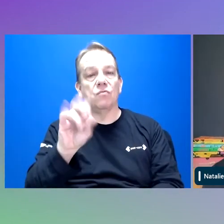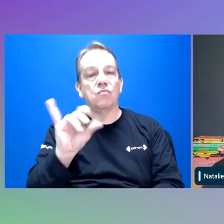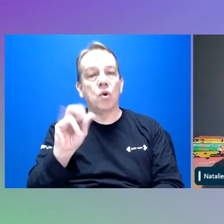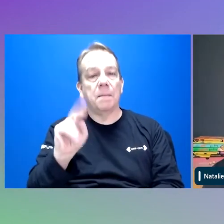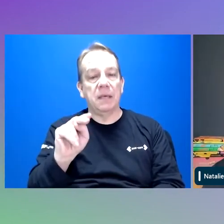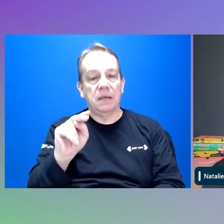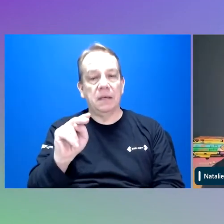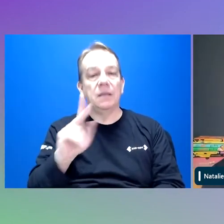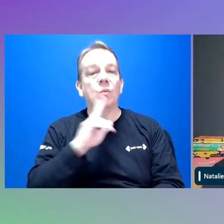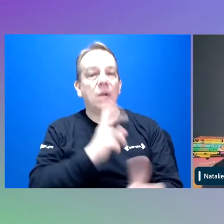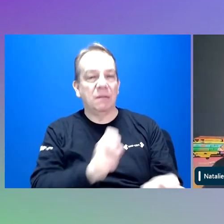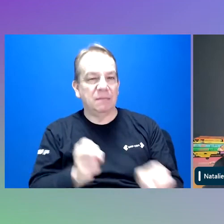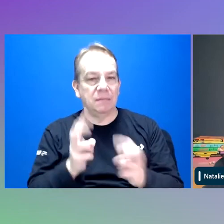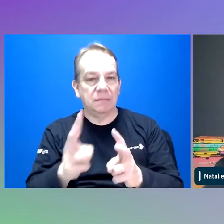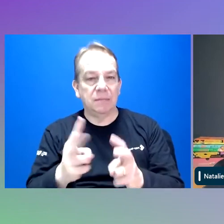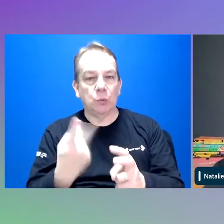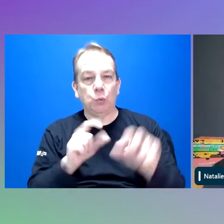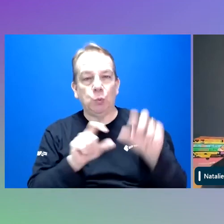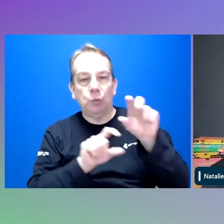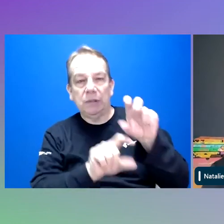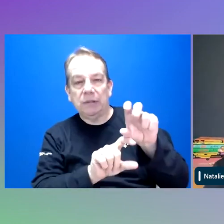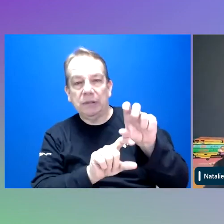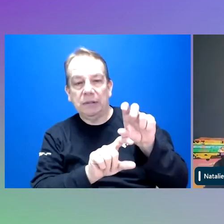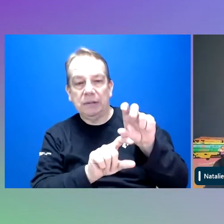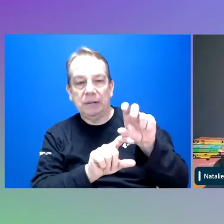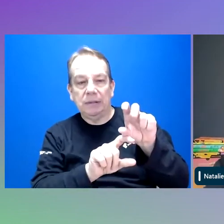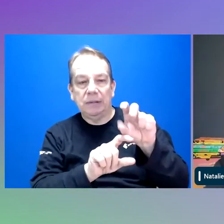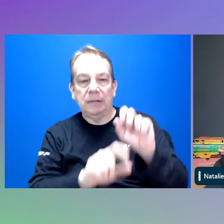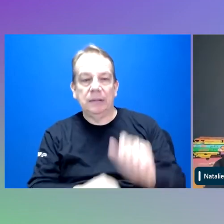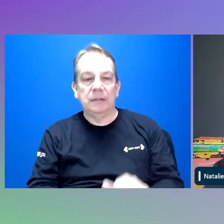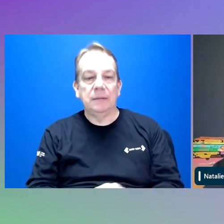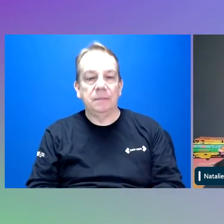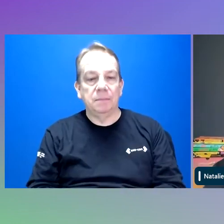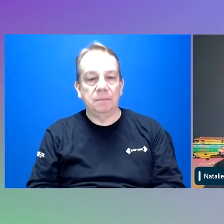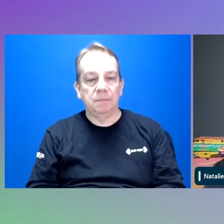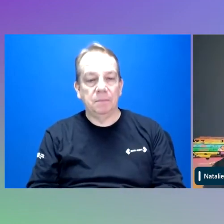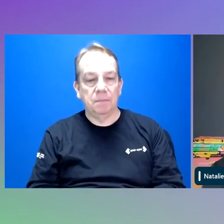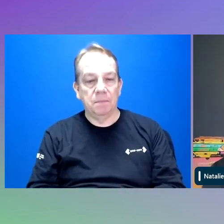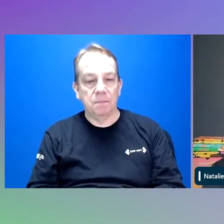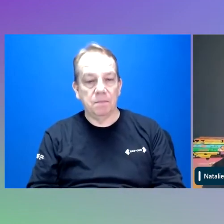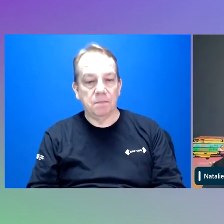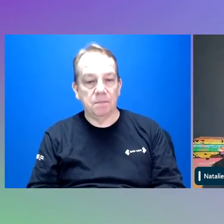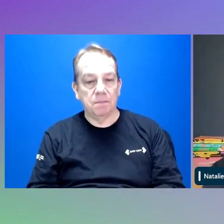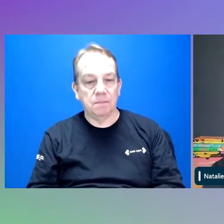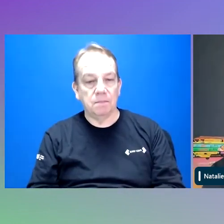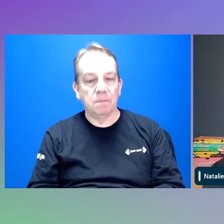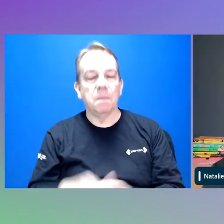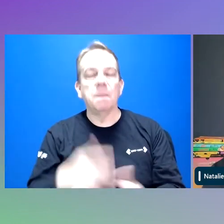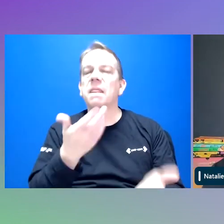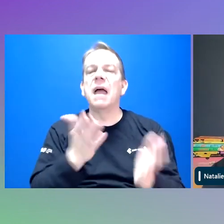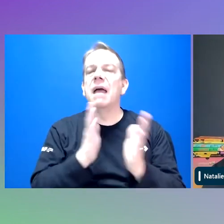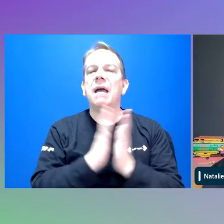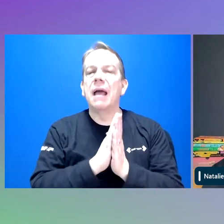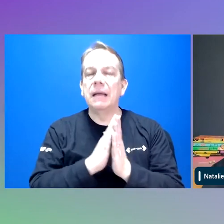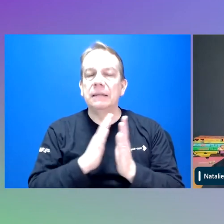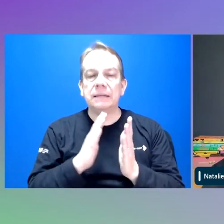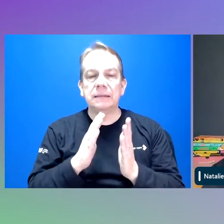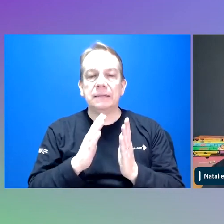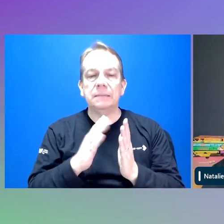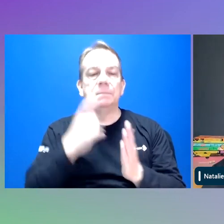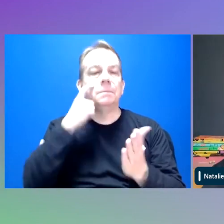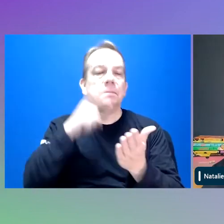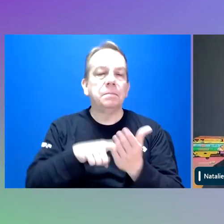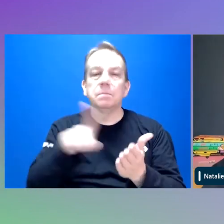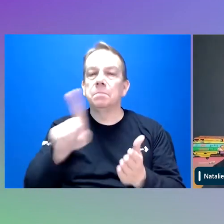going to paste two bits in here because he kind of refined his question afterwards, so it kind of makes sense. But he was really asking because he noticed that you